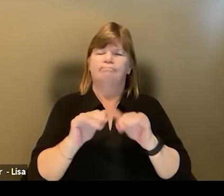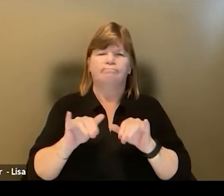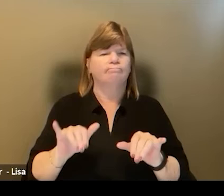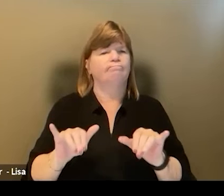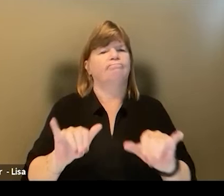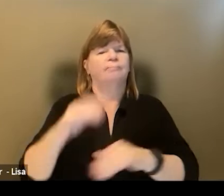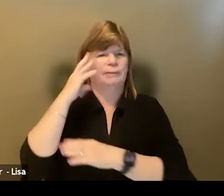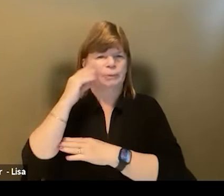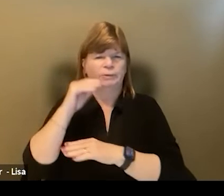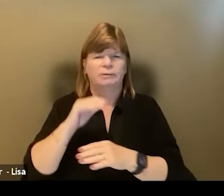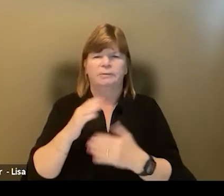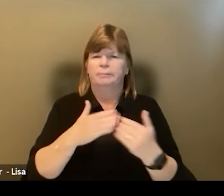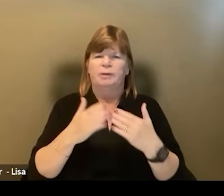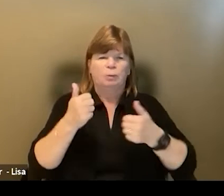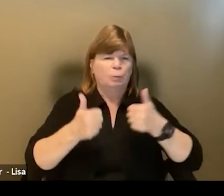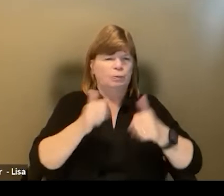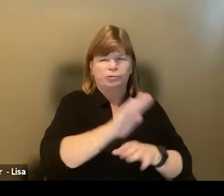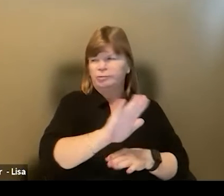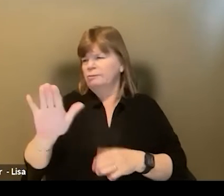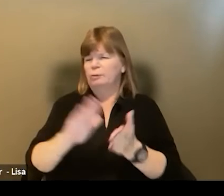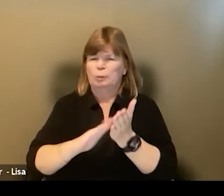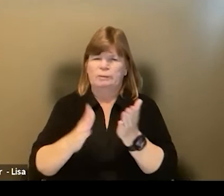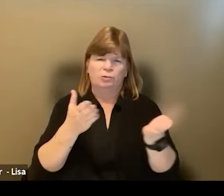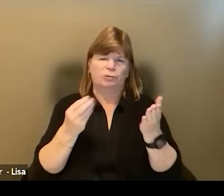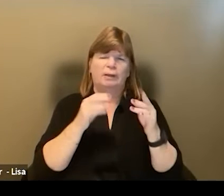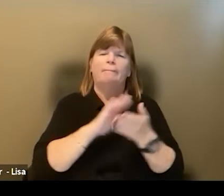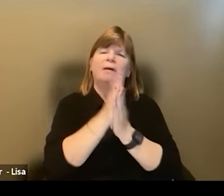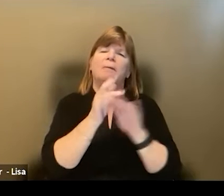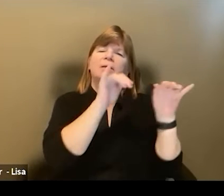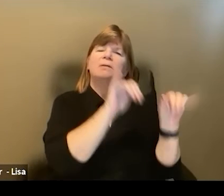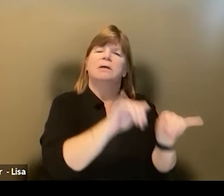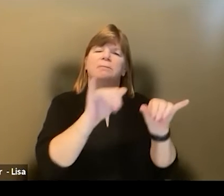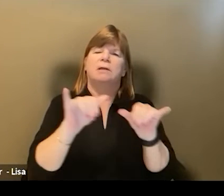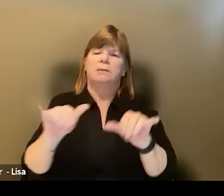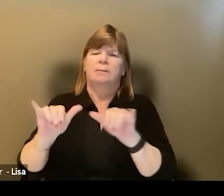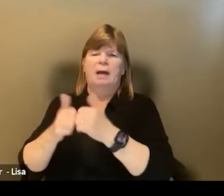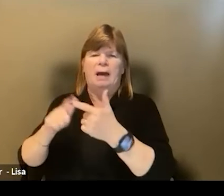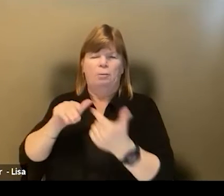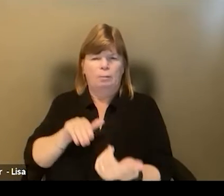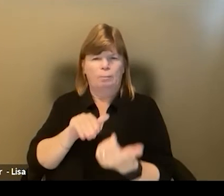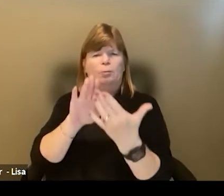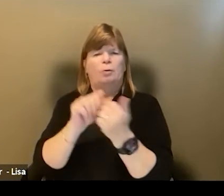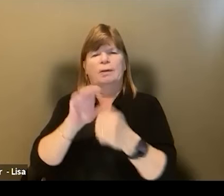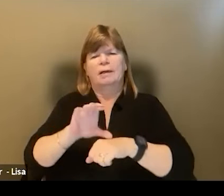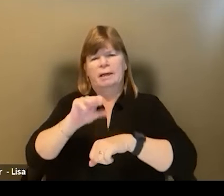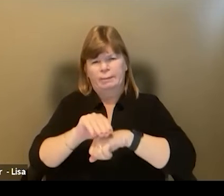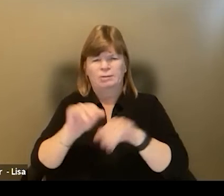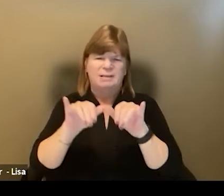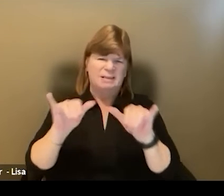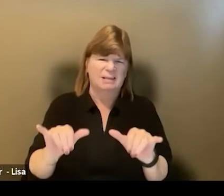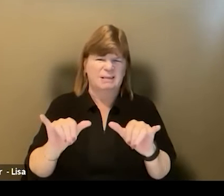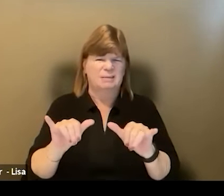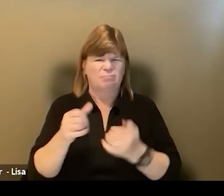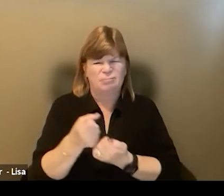of experience across waiver services, and creating some consistency in the way in which case management and system navigation